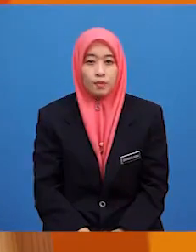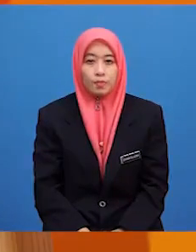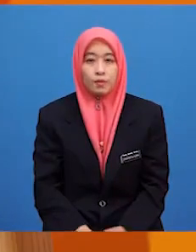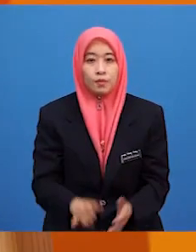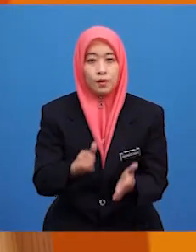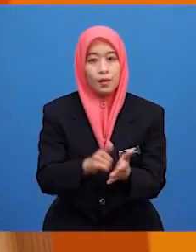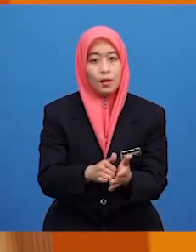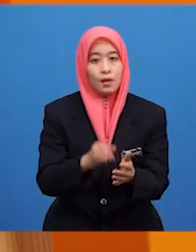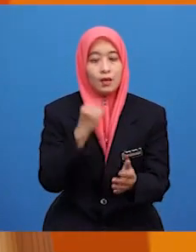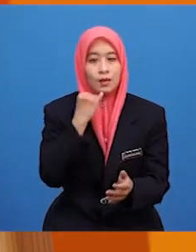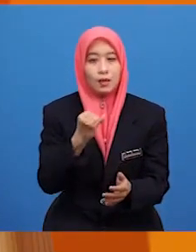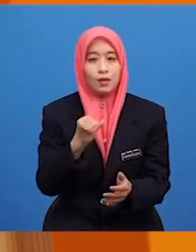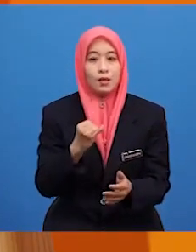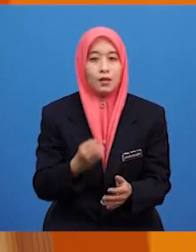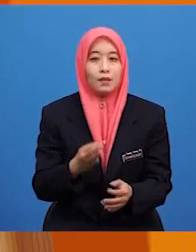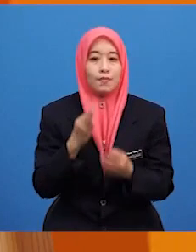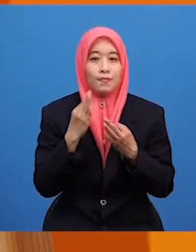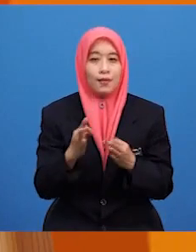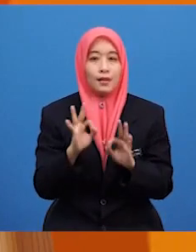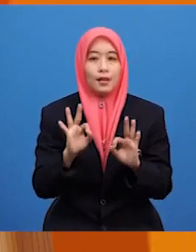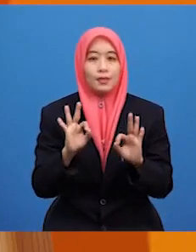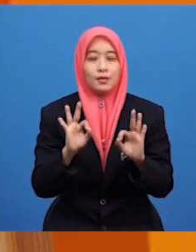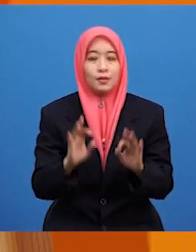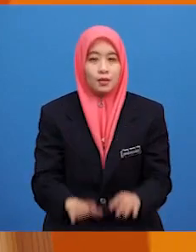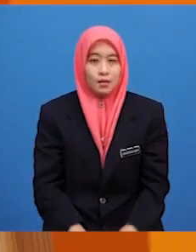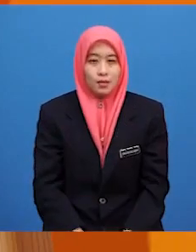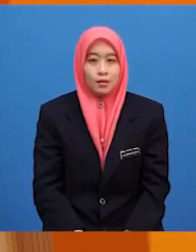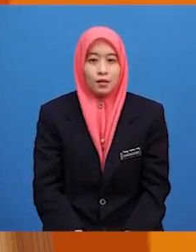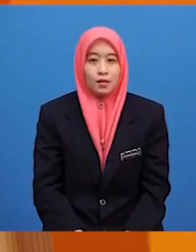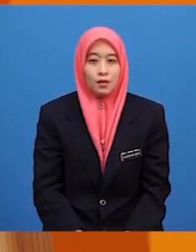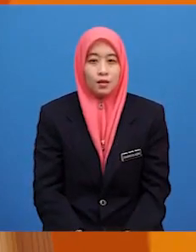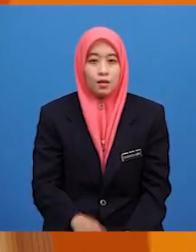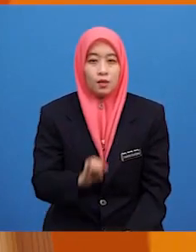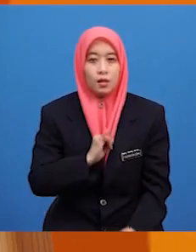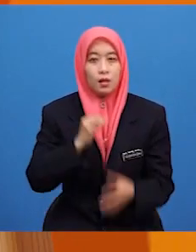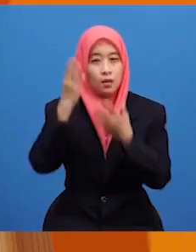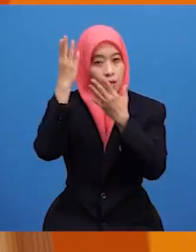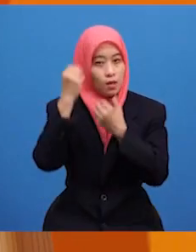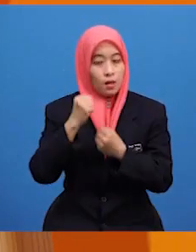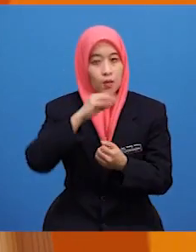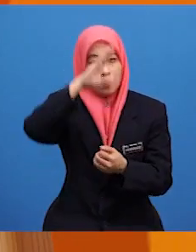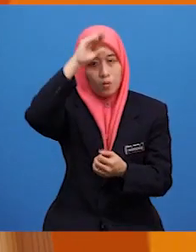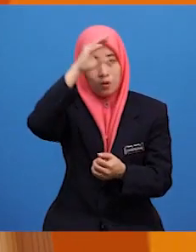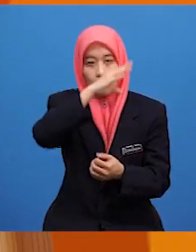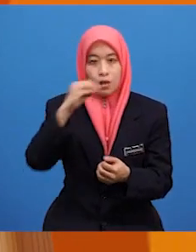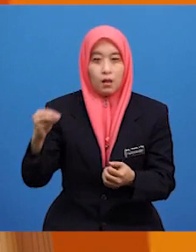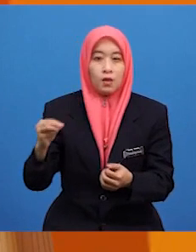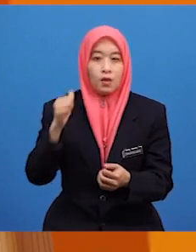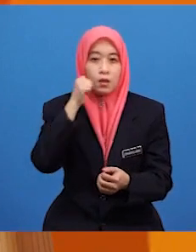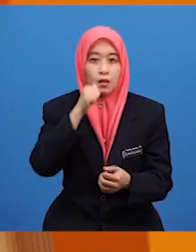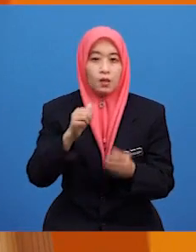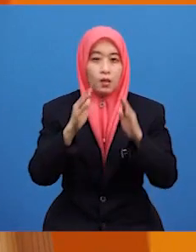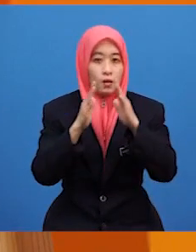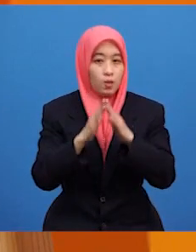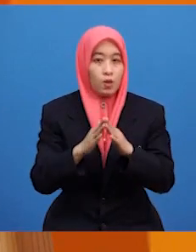That is fantastic, Yolo. It's exactly what I wanted you to do. I hope, boys and girls at home, you will be doing